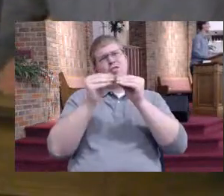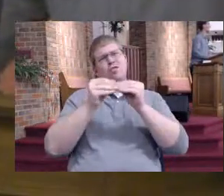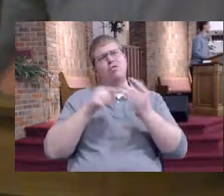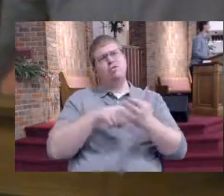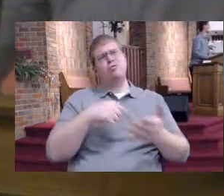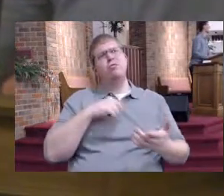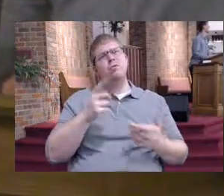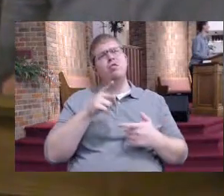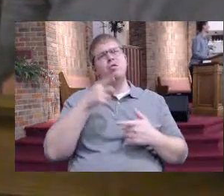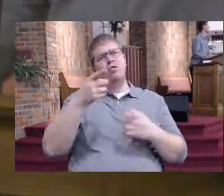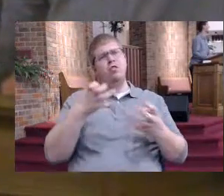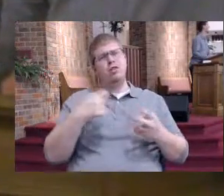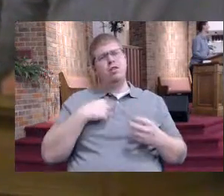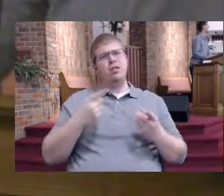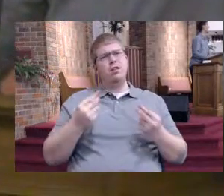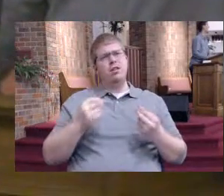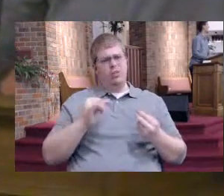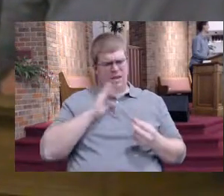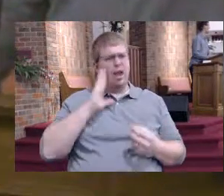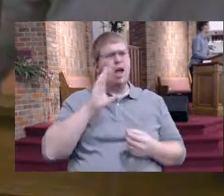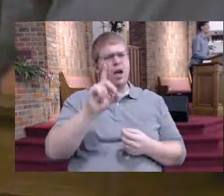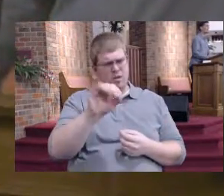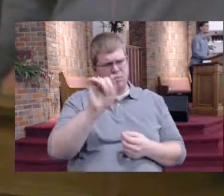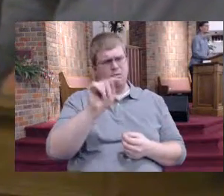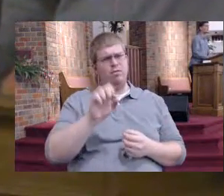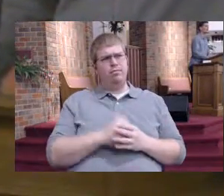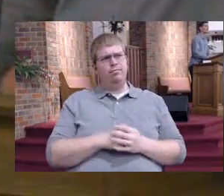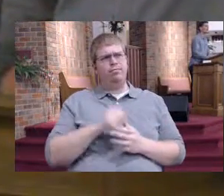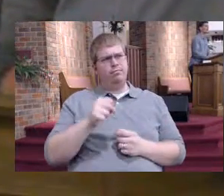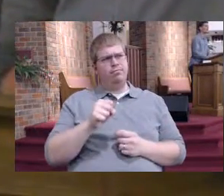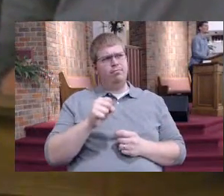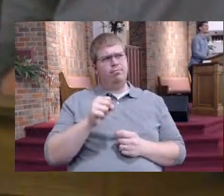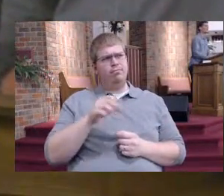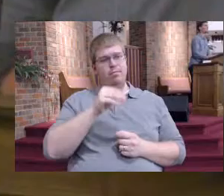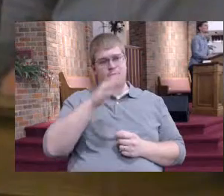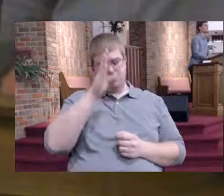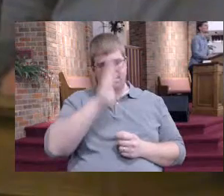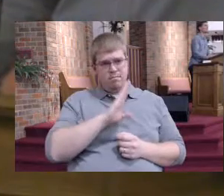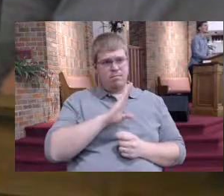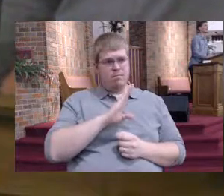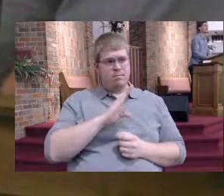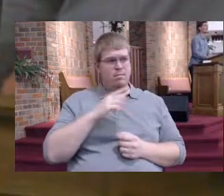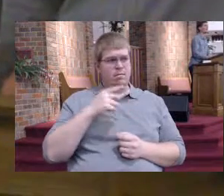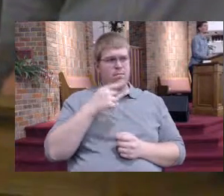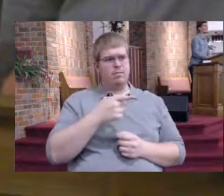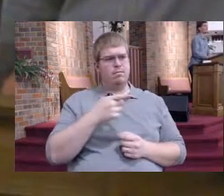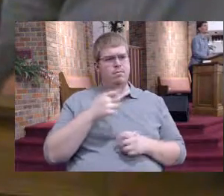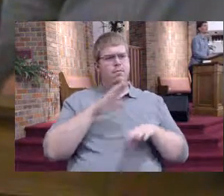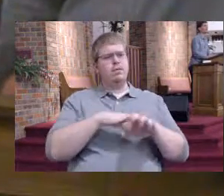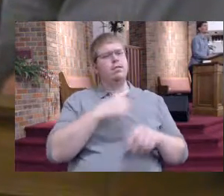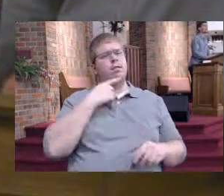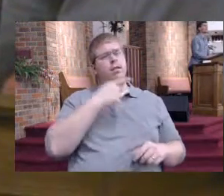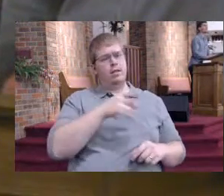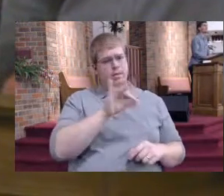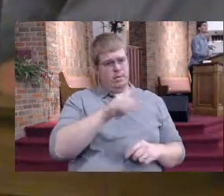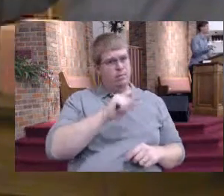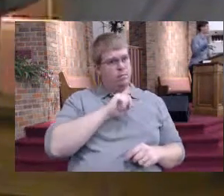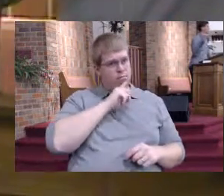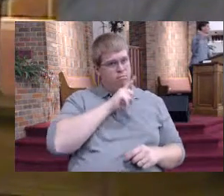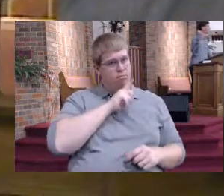do, and I'll do it. And God, being who he is, he called me out on that. He said, okay, if you're